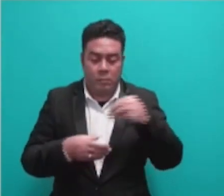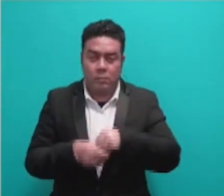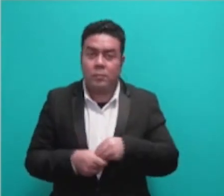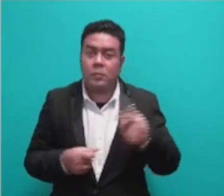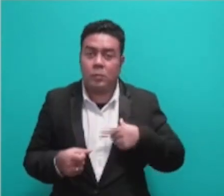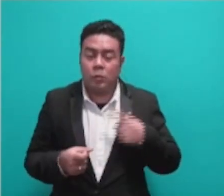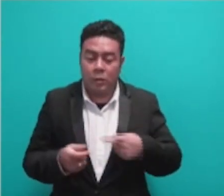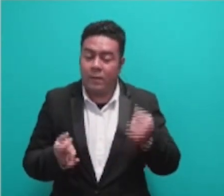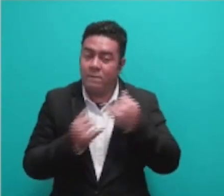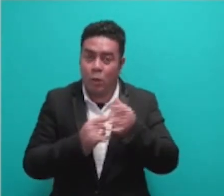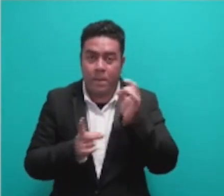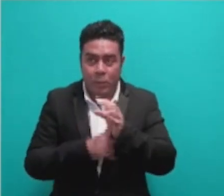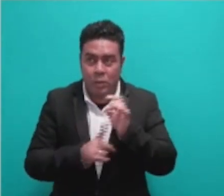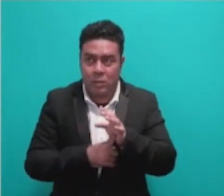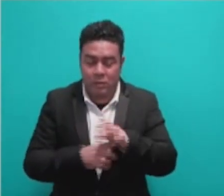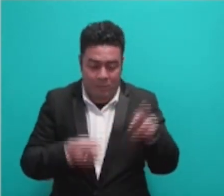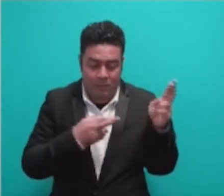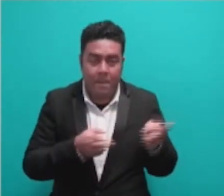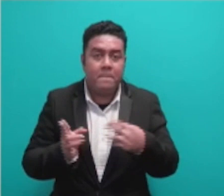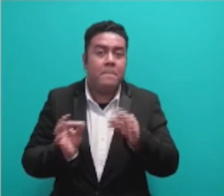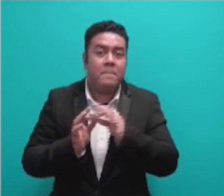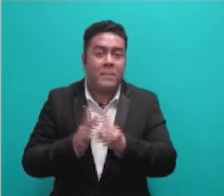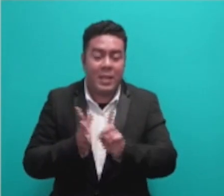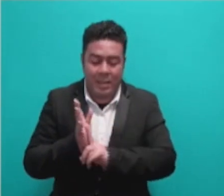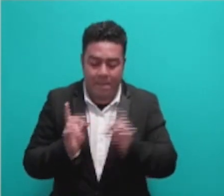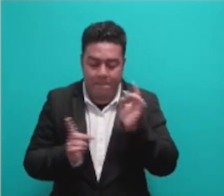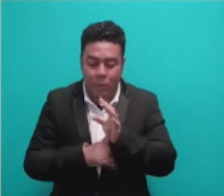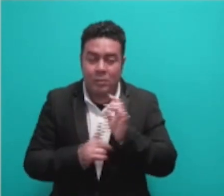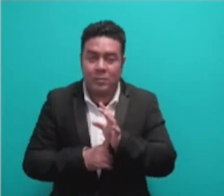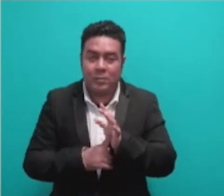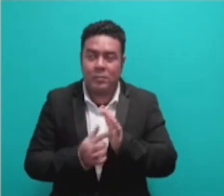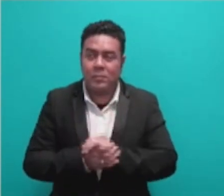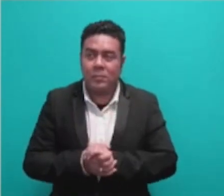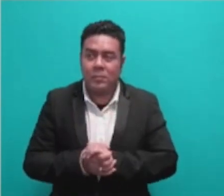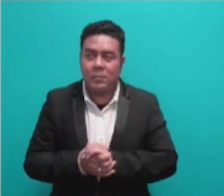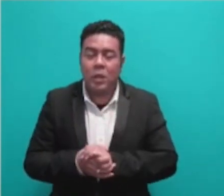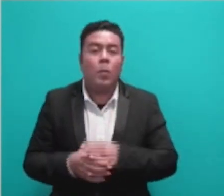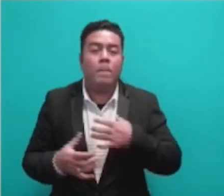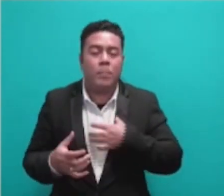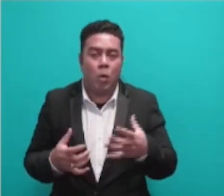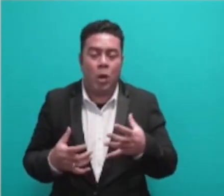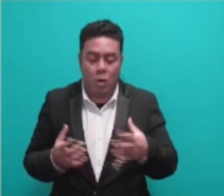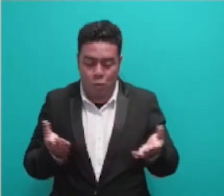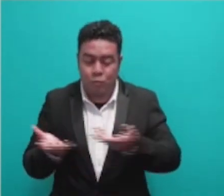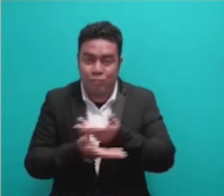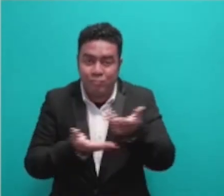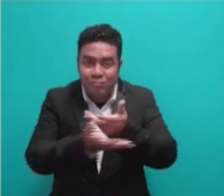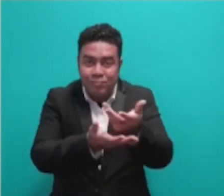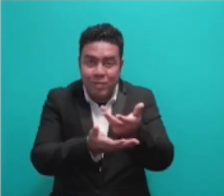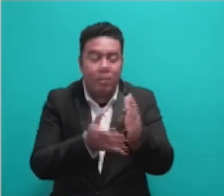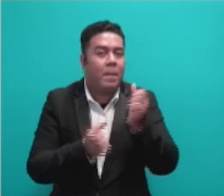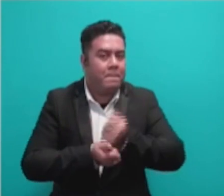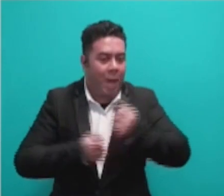why it was very important to refer this bill to the committee, would have been more consultation done on whether the powers